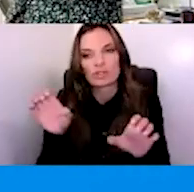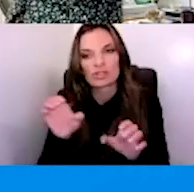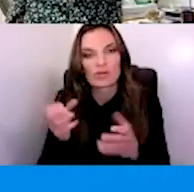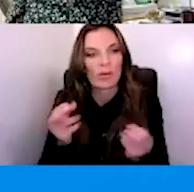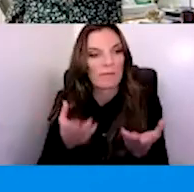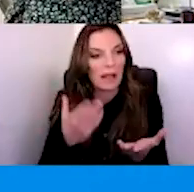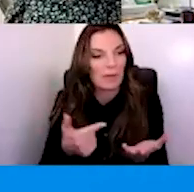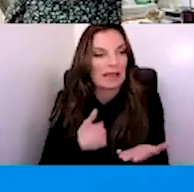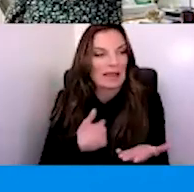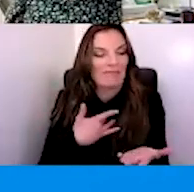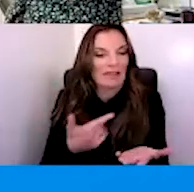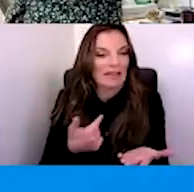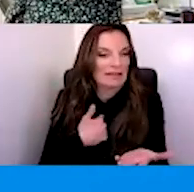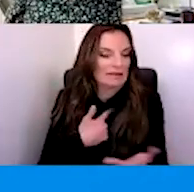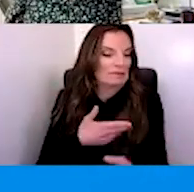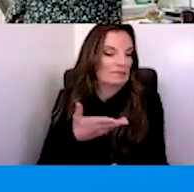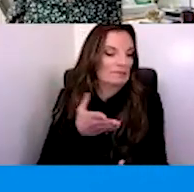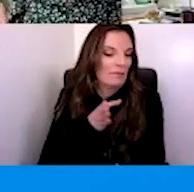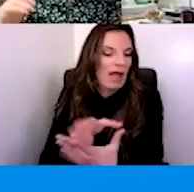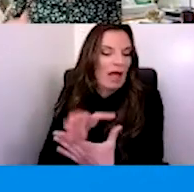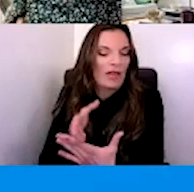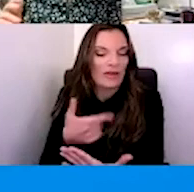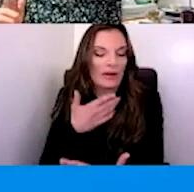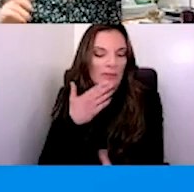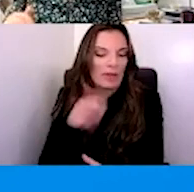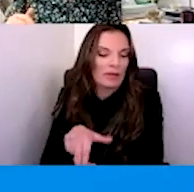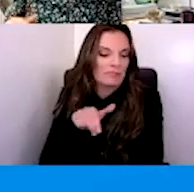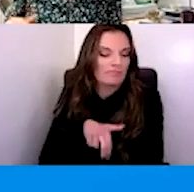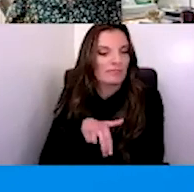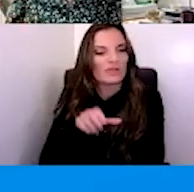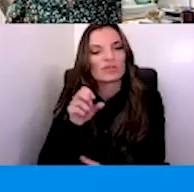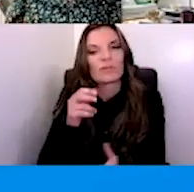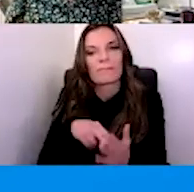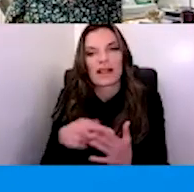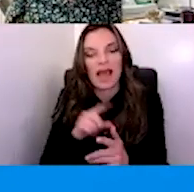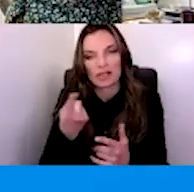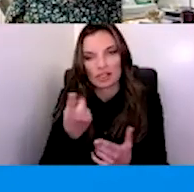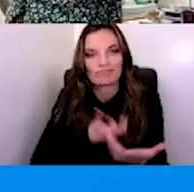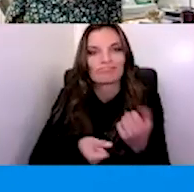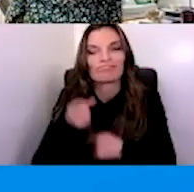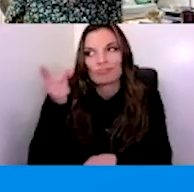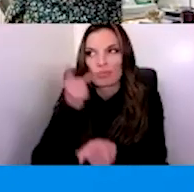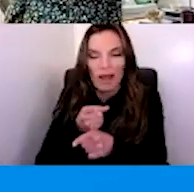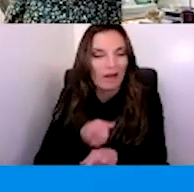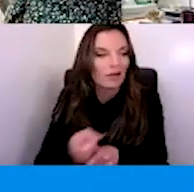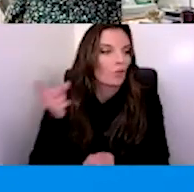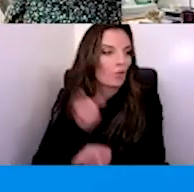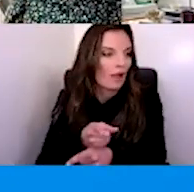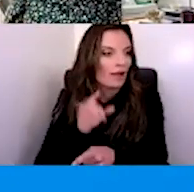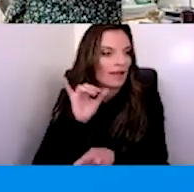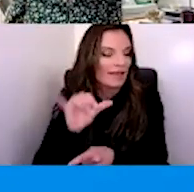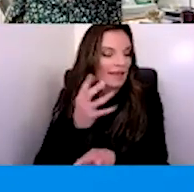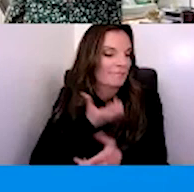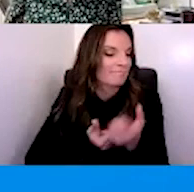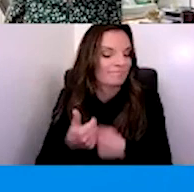much trouble. So again, kind of taking in and believing these ideas that disability is